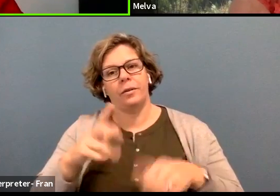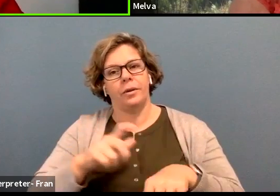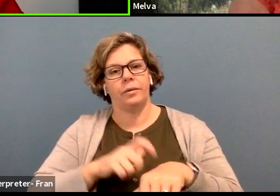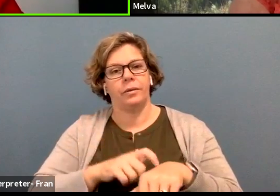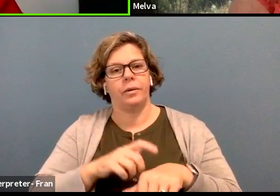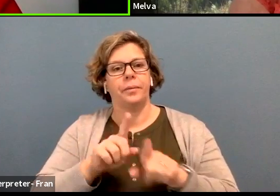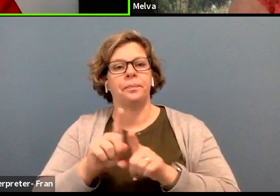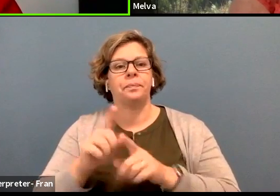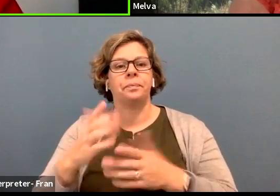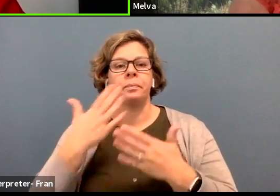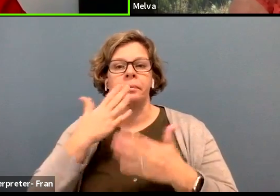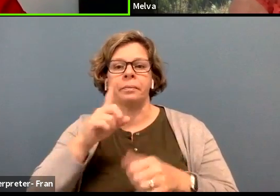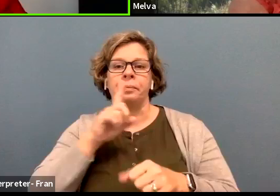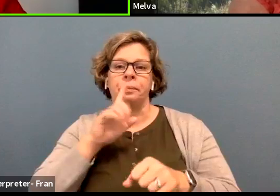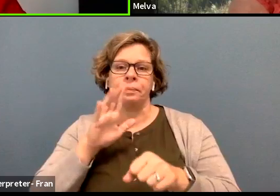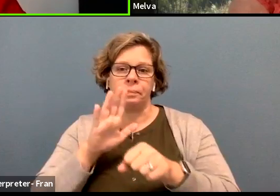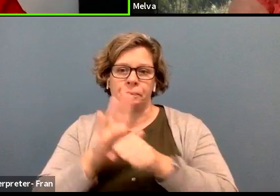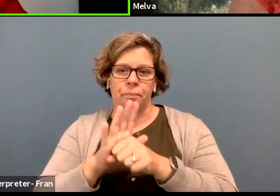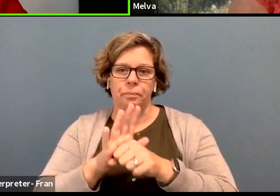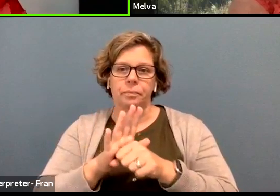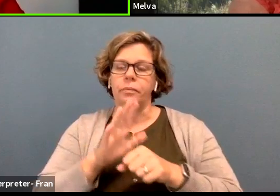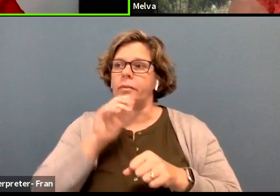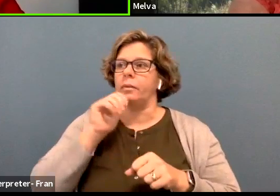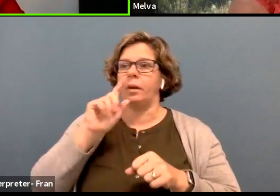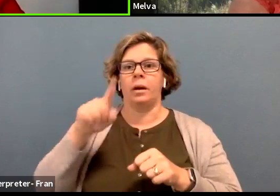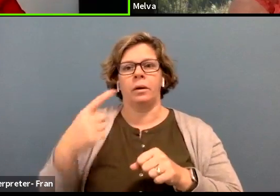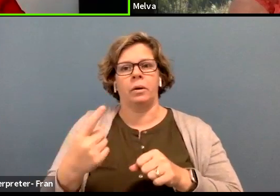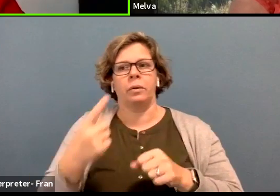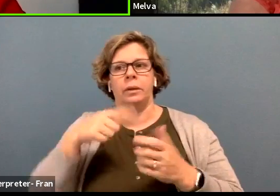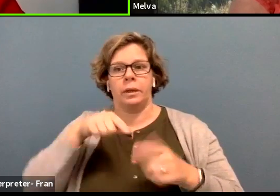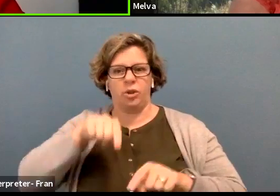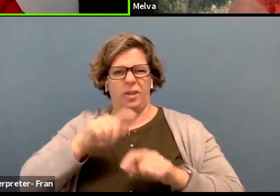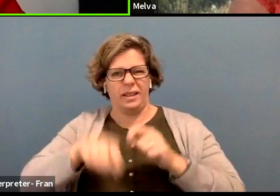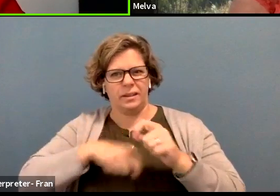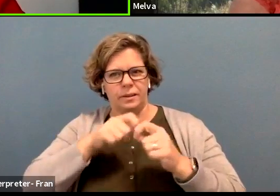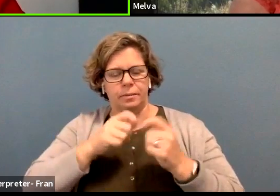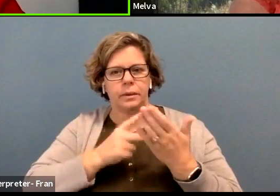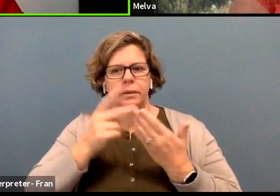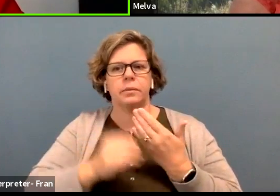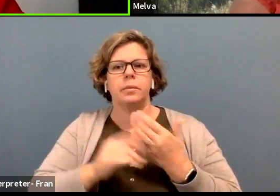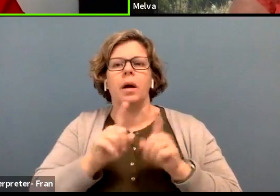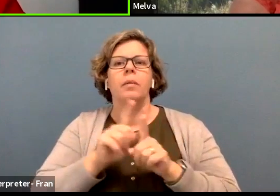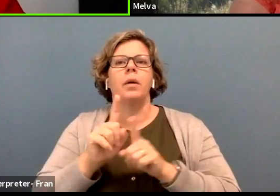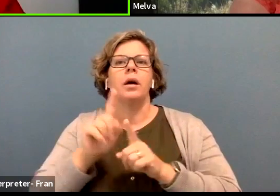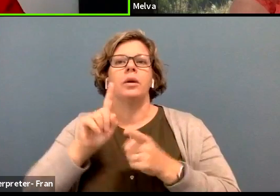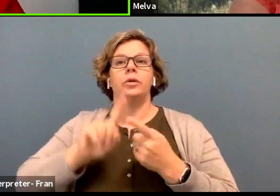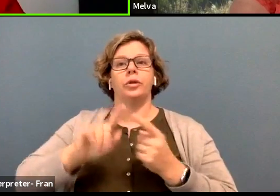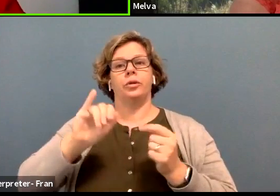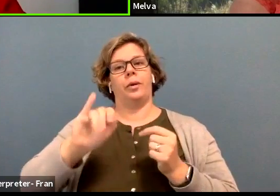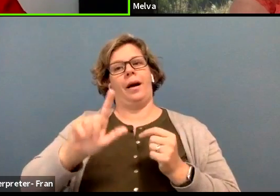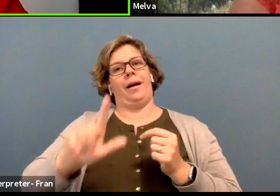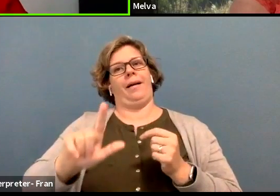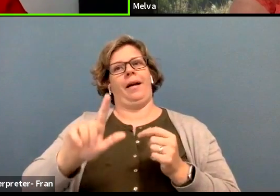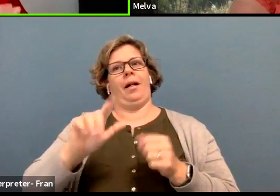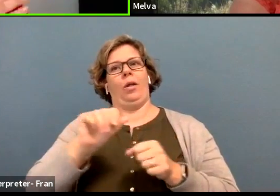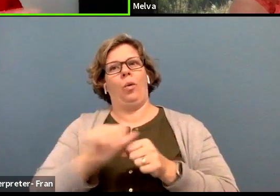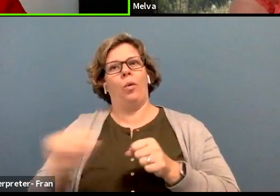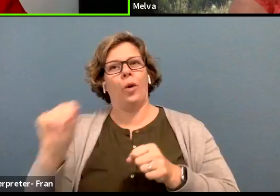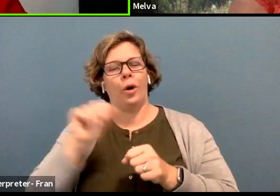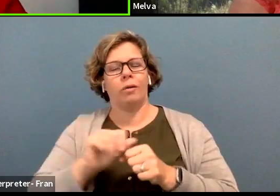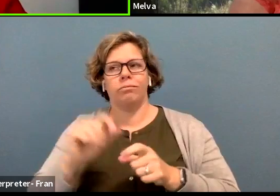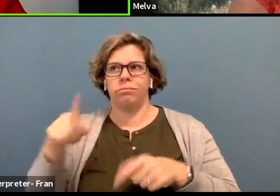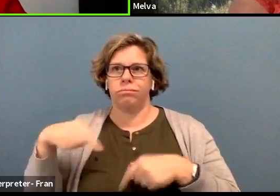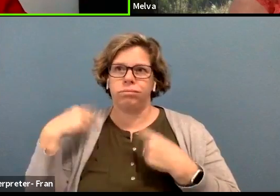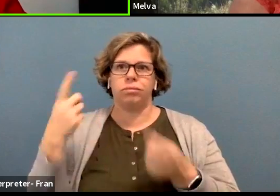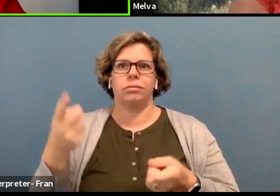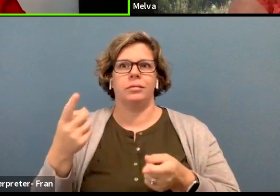much for your dedication, not only to this project, but also to the independent living movement. Since